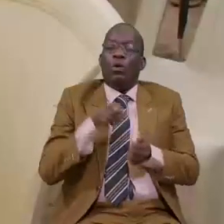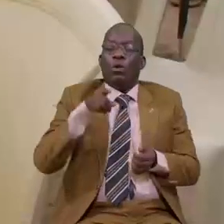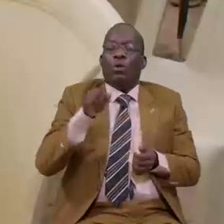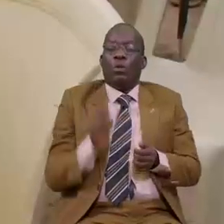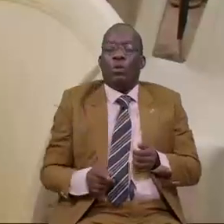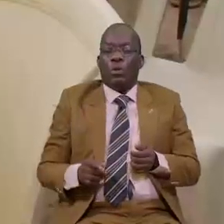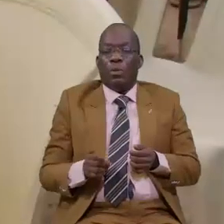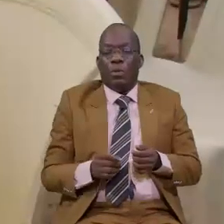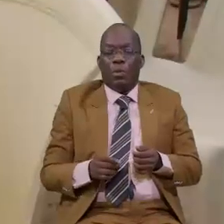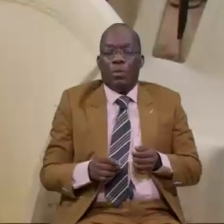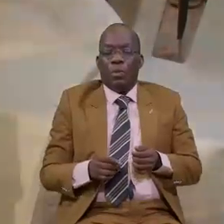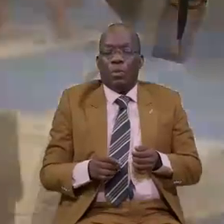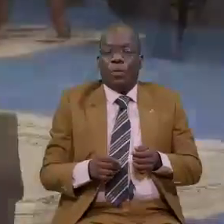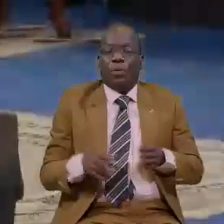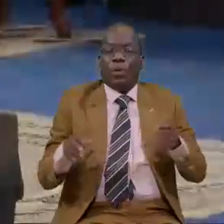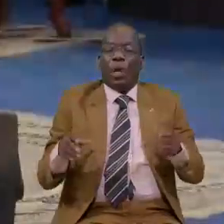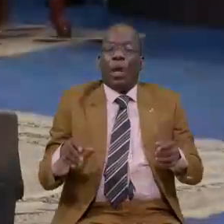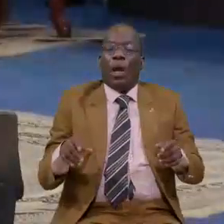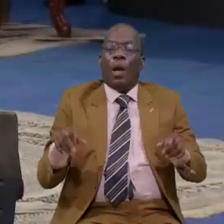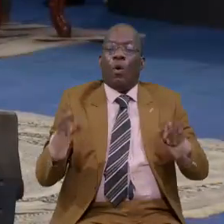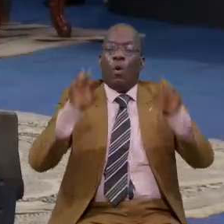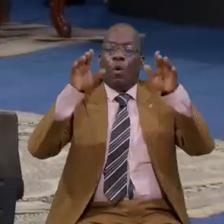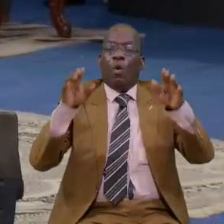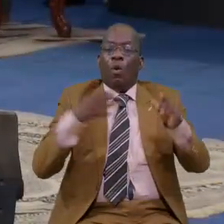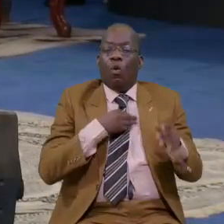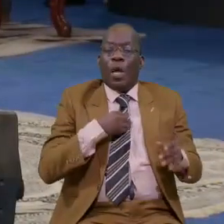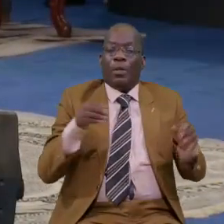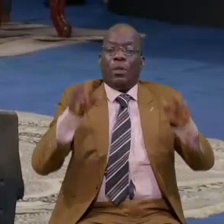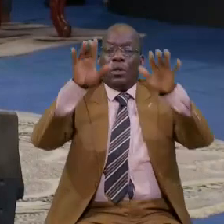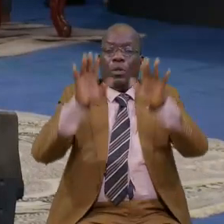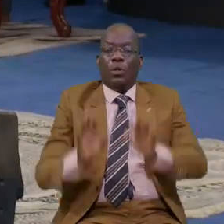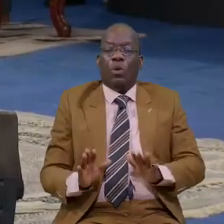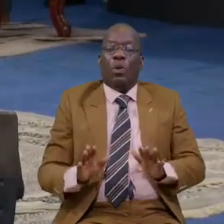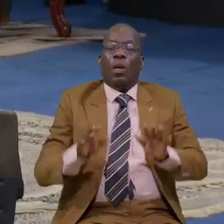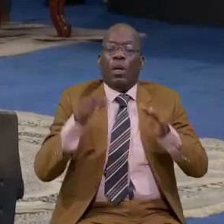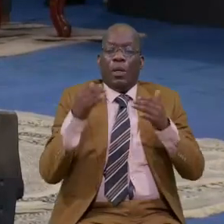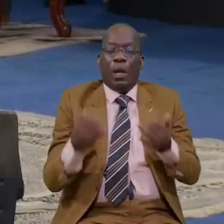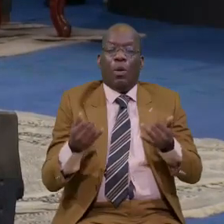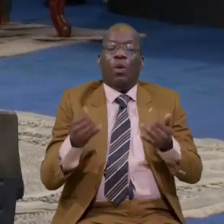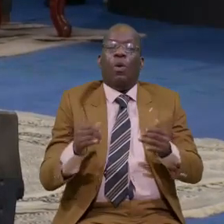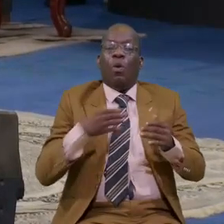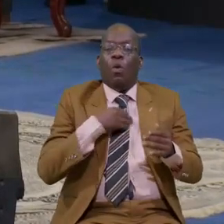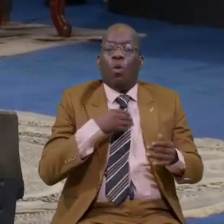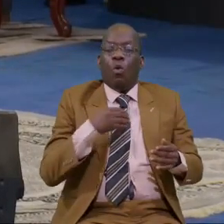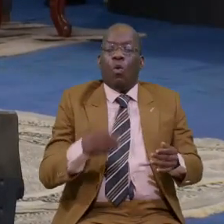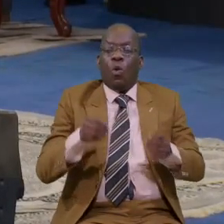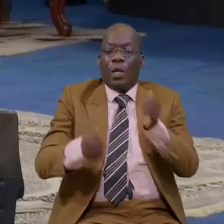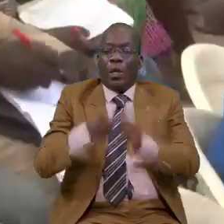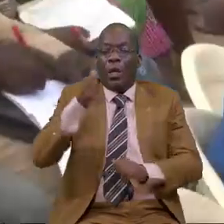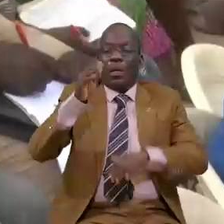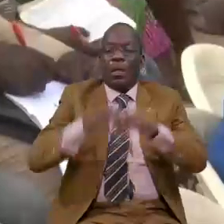as white as snow. The second thing, whiter than snow. We're looking at Psalm